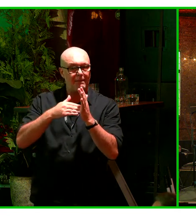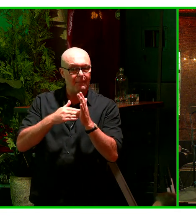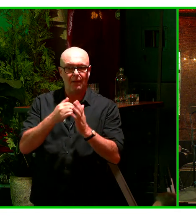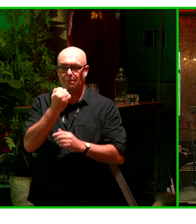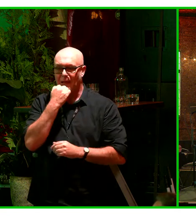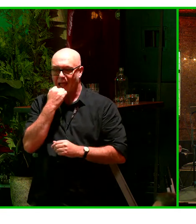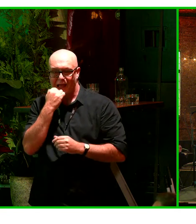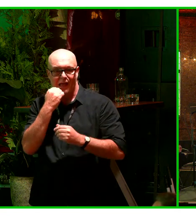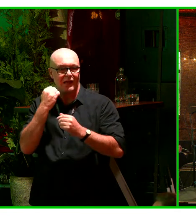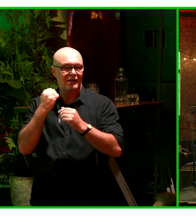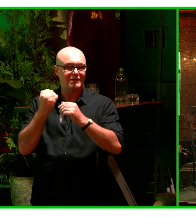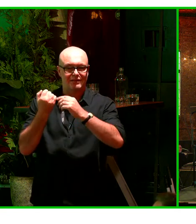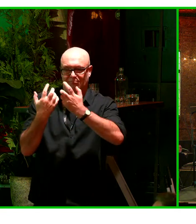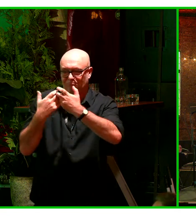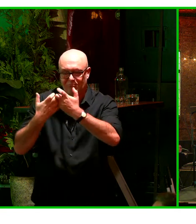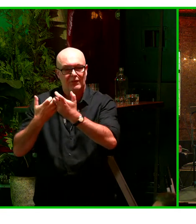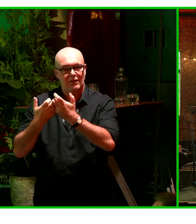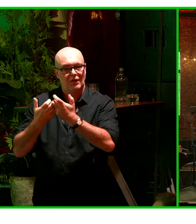We just opened Eureka,